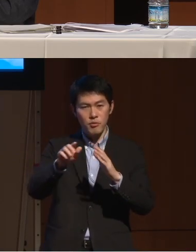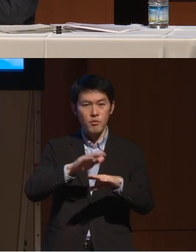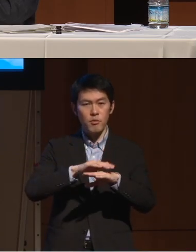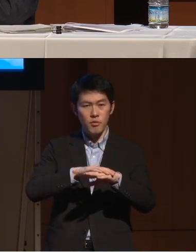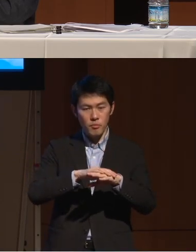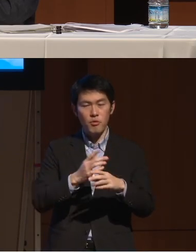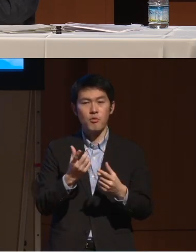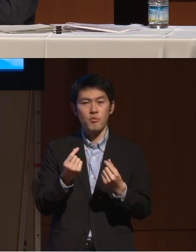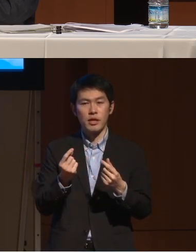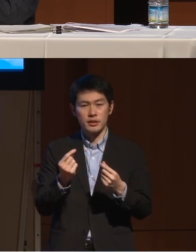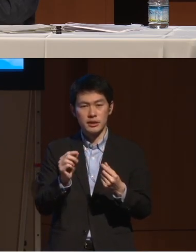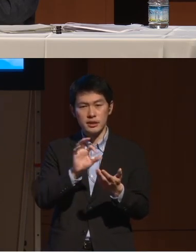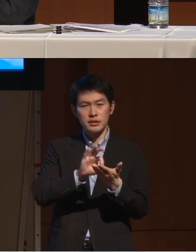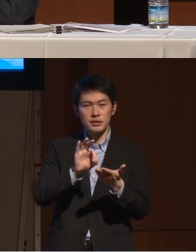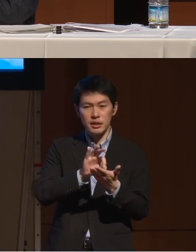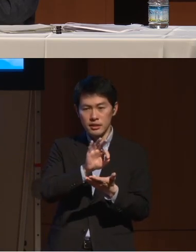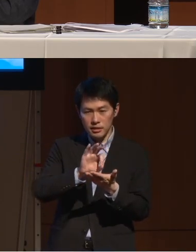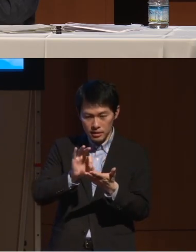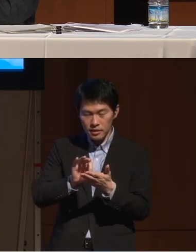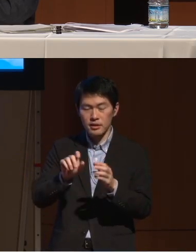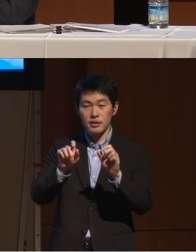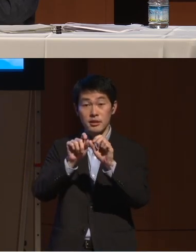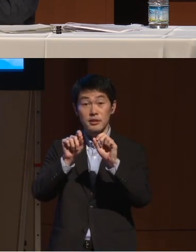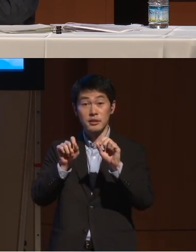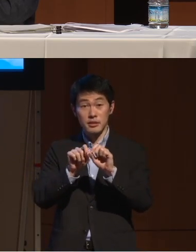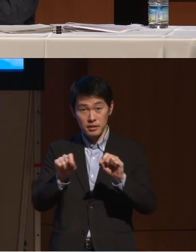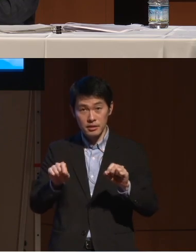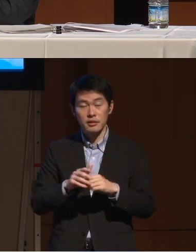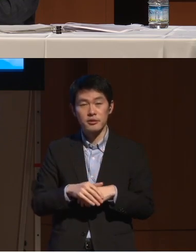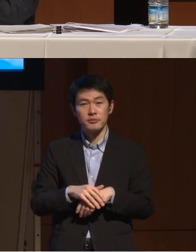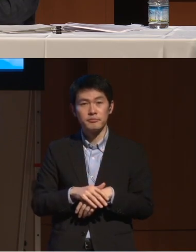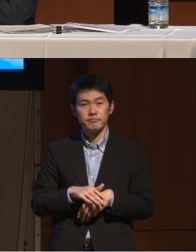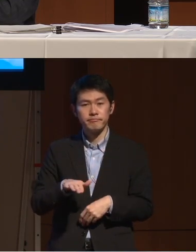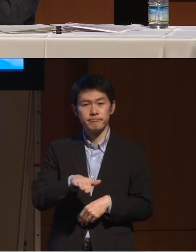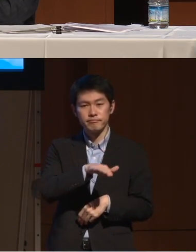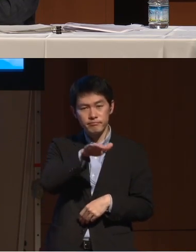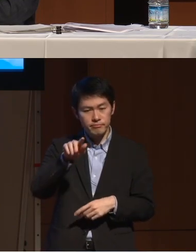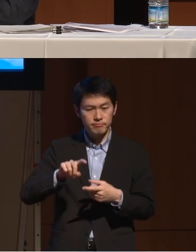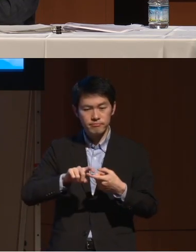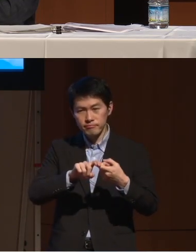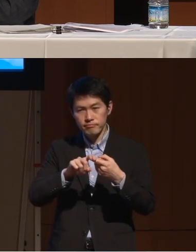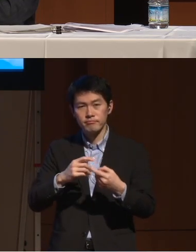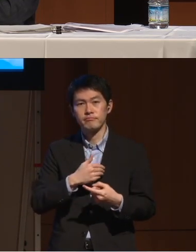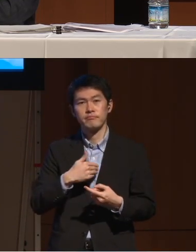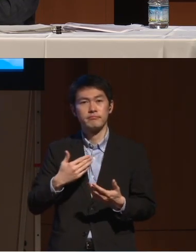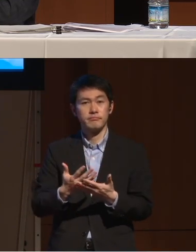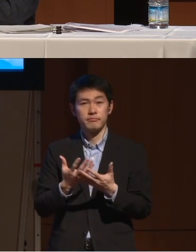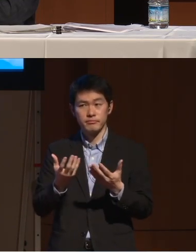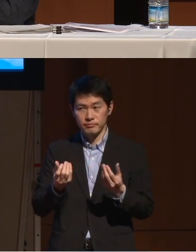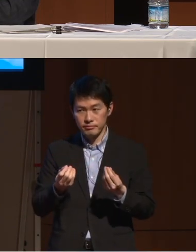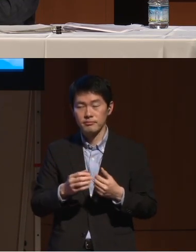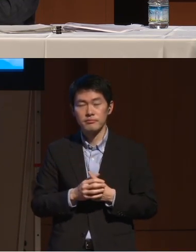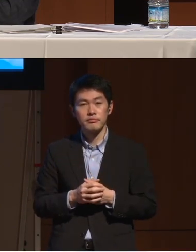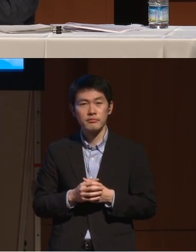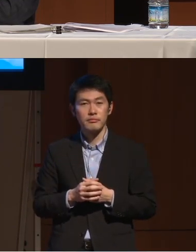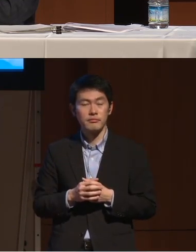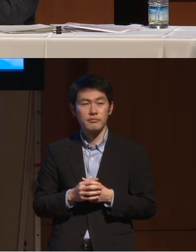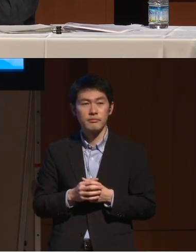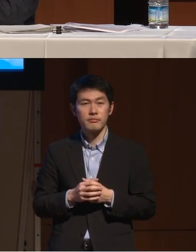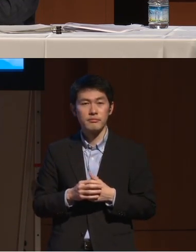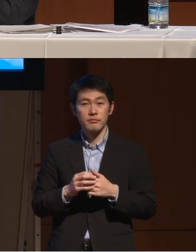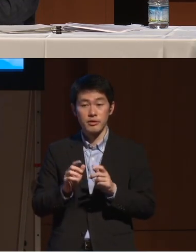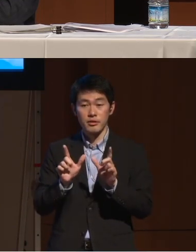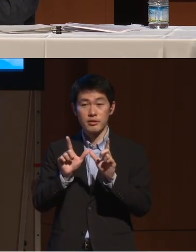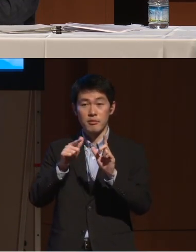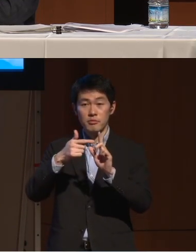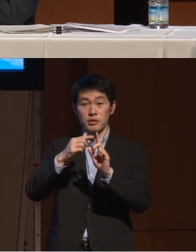this collective work. And I think we have to maintain our support for WHO as an institution. It's going